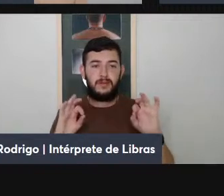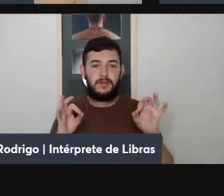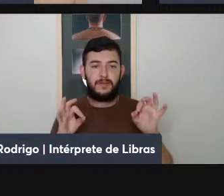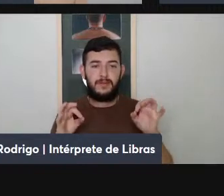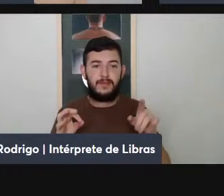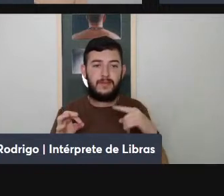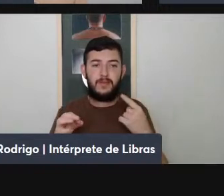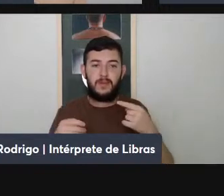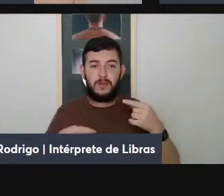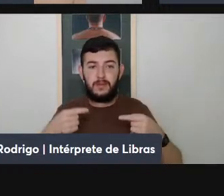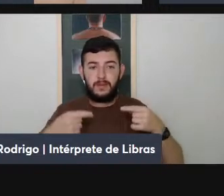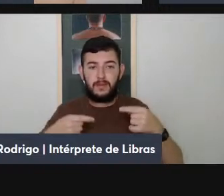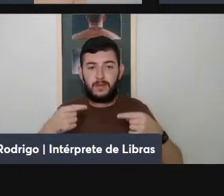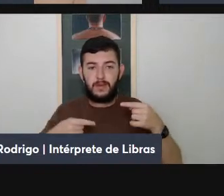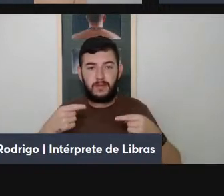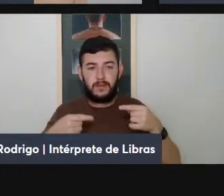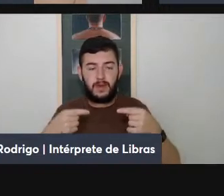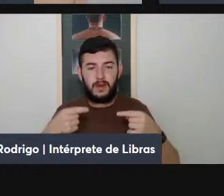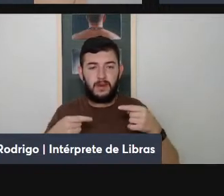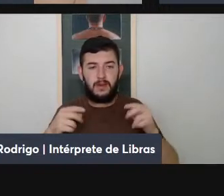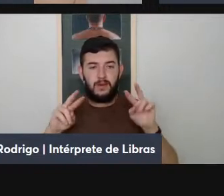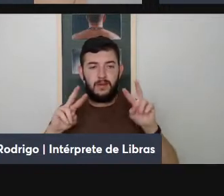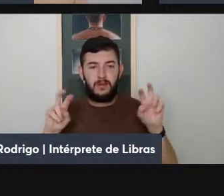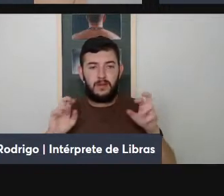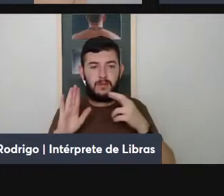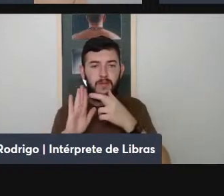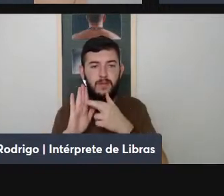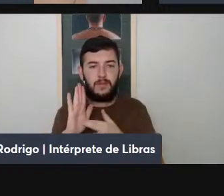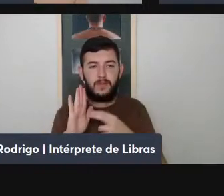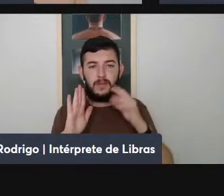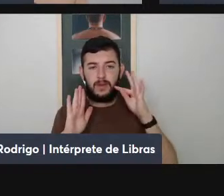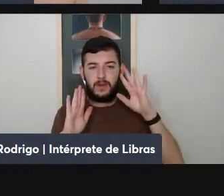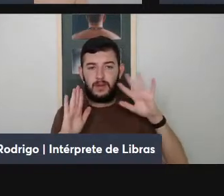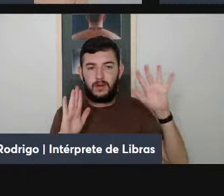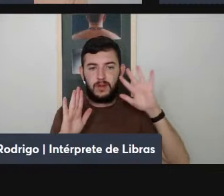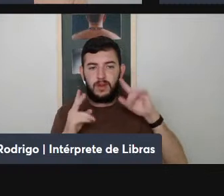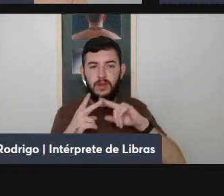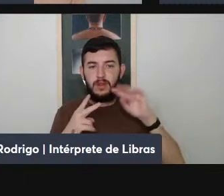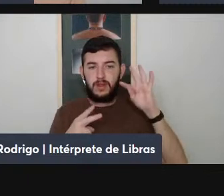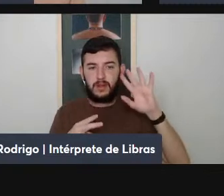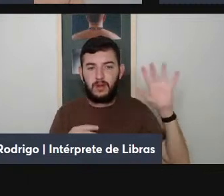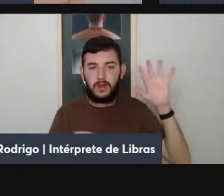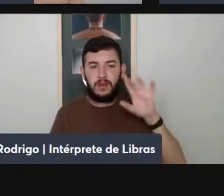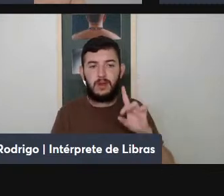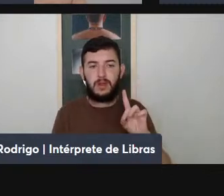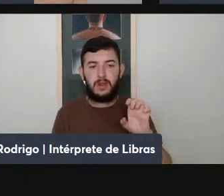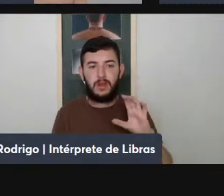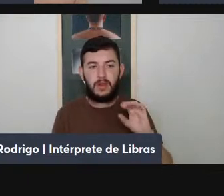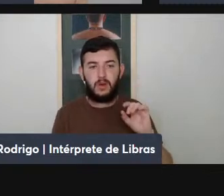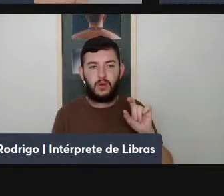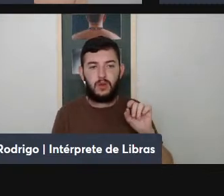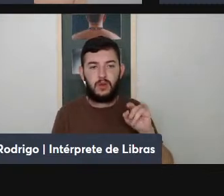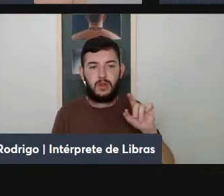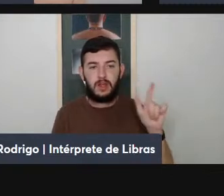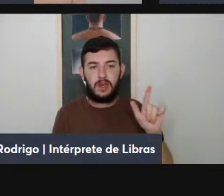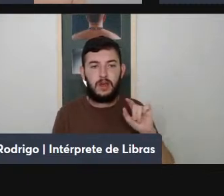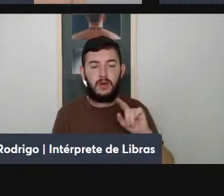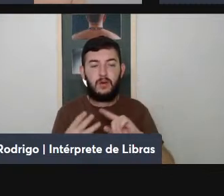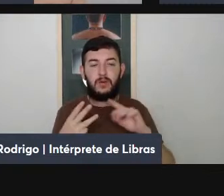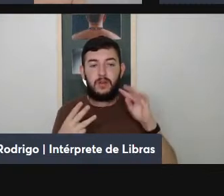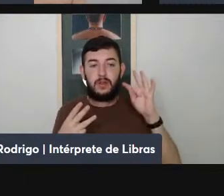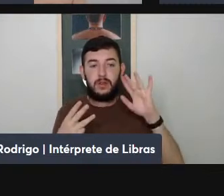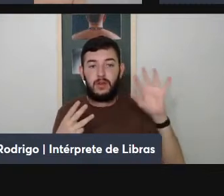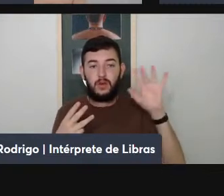inclusive em diferentes enquadramentos teóricos, teoria decolonial, teoria pós-colonial, teorias do Sul,